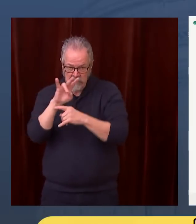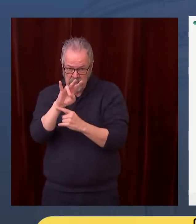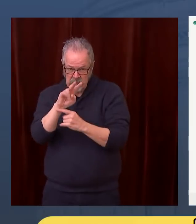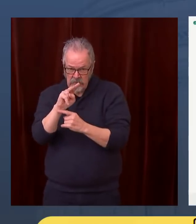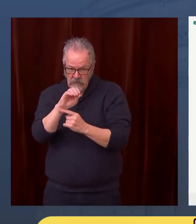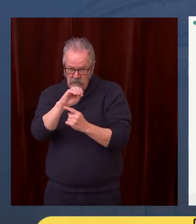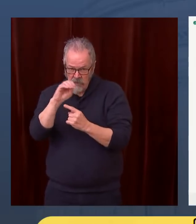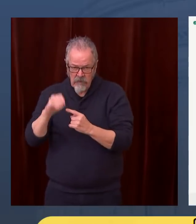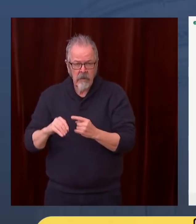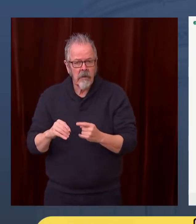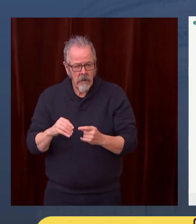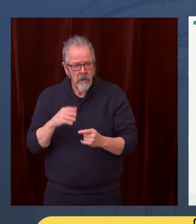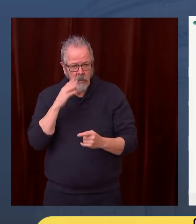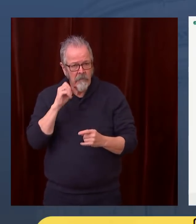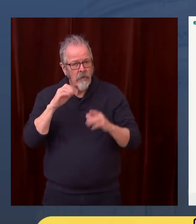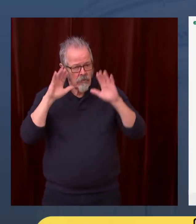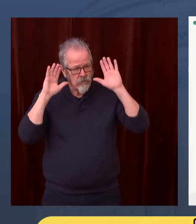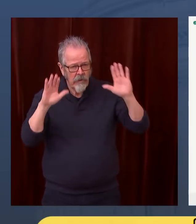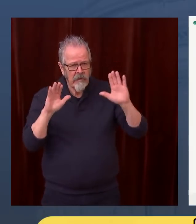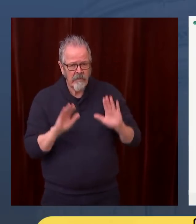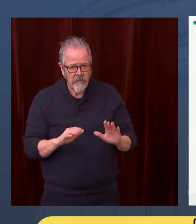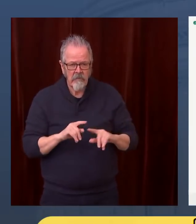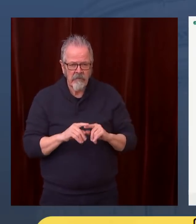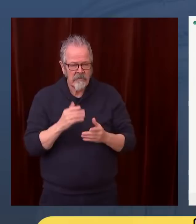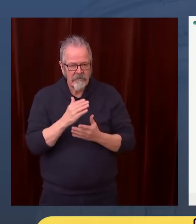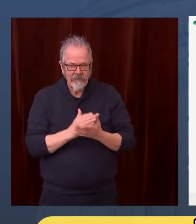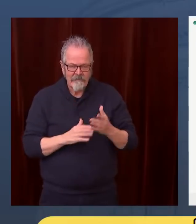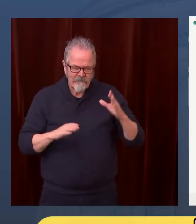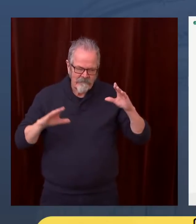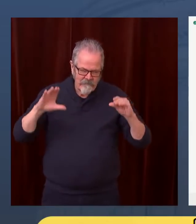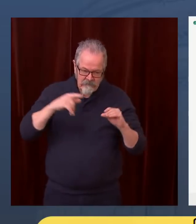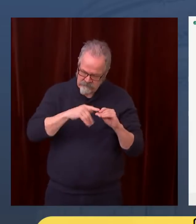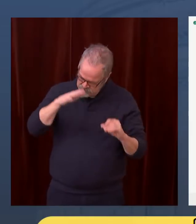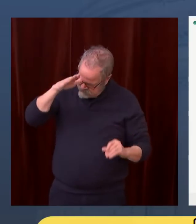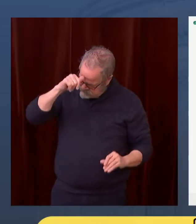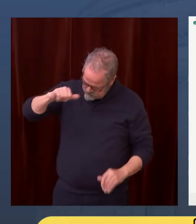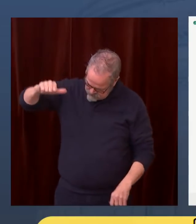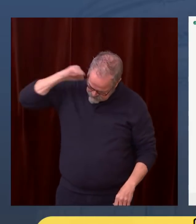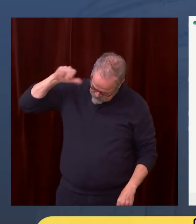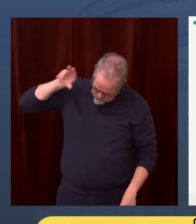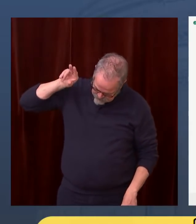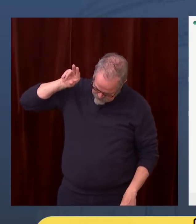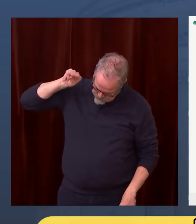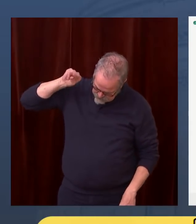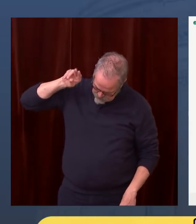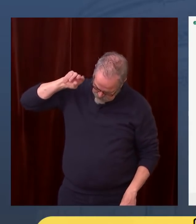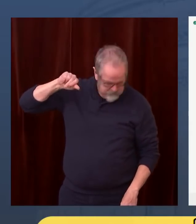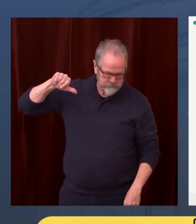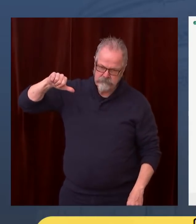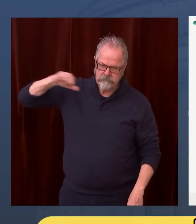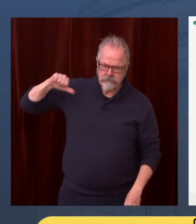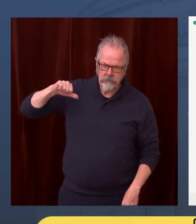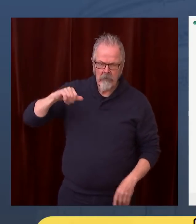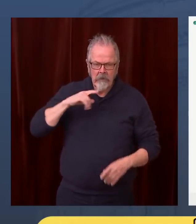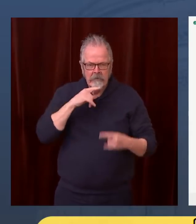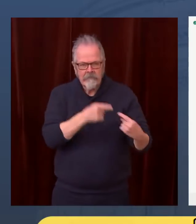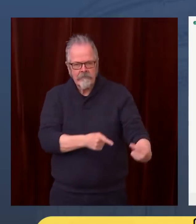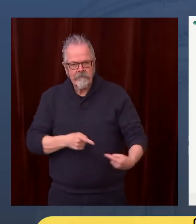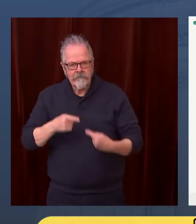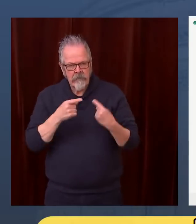And so there are communities, even in neighborhoods in higher vaccinated